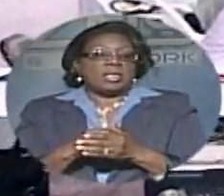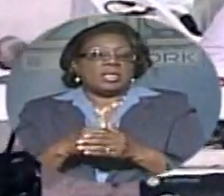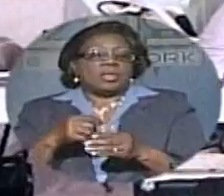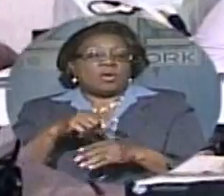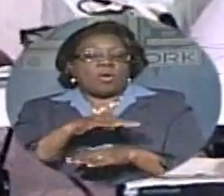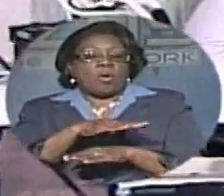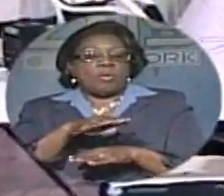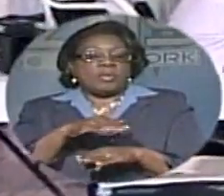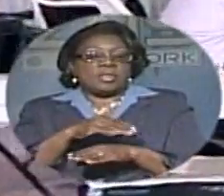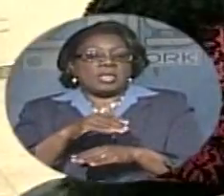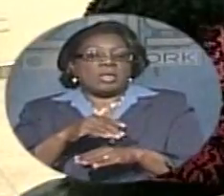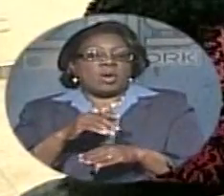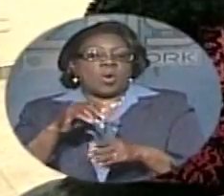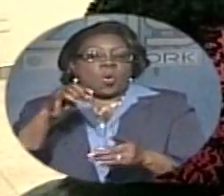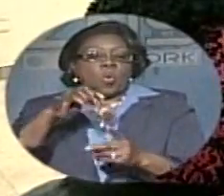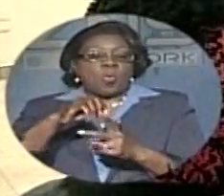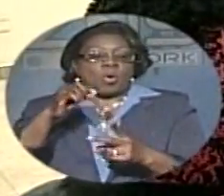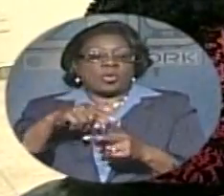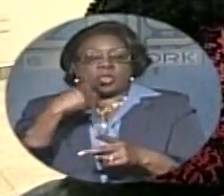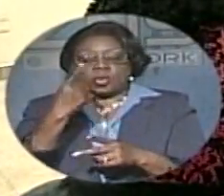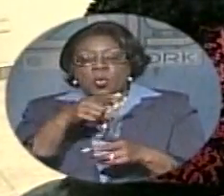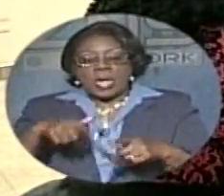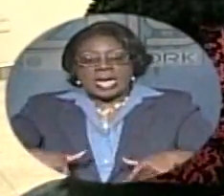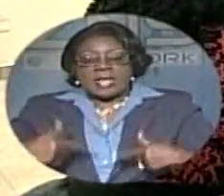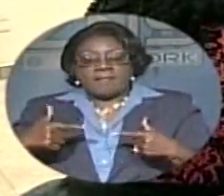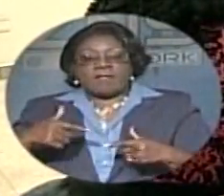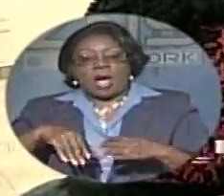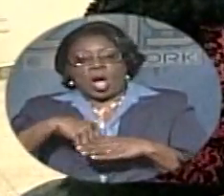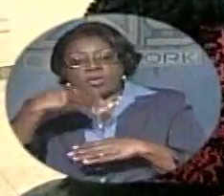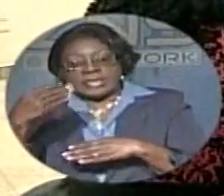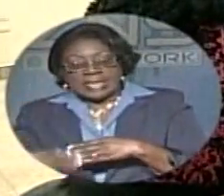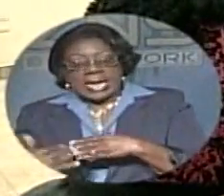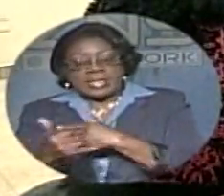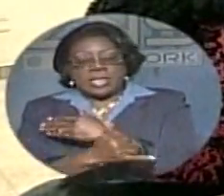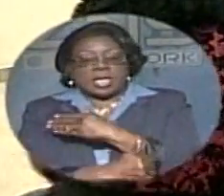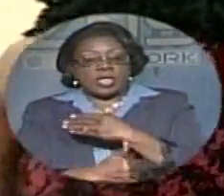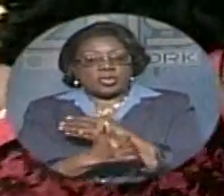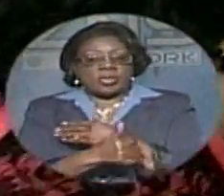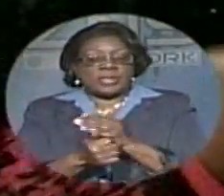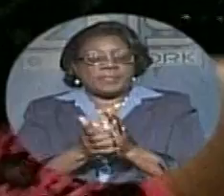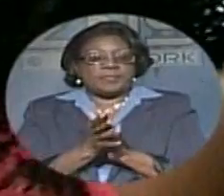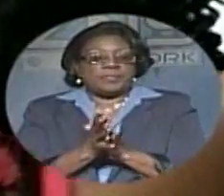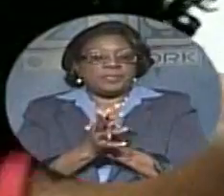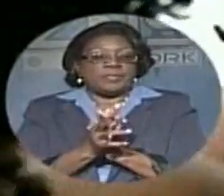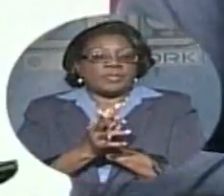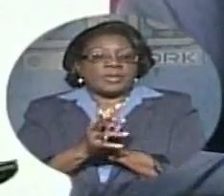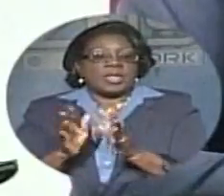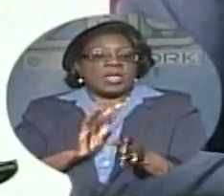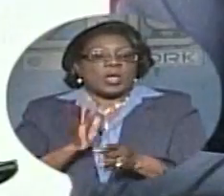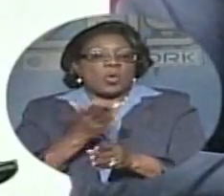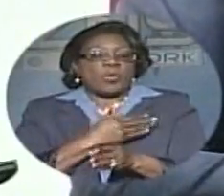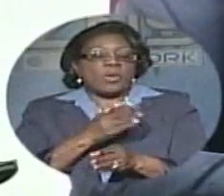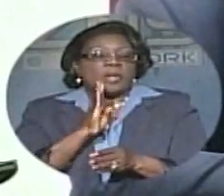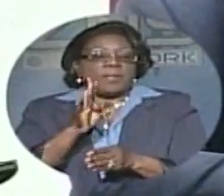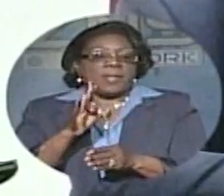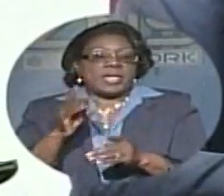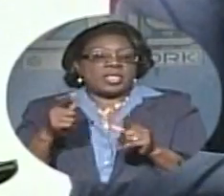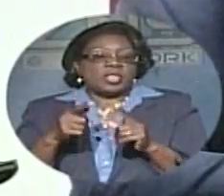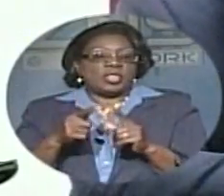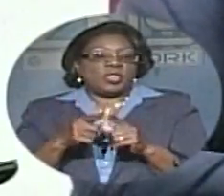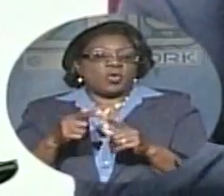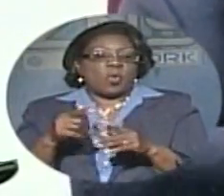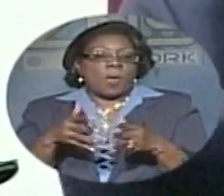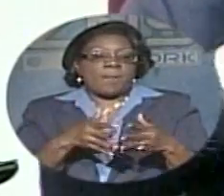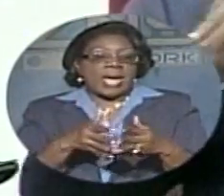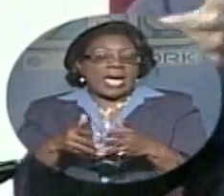and others abroad registered during the holidays. Well, here's what the Prime Minister said about the matter on Wednesday. We would have been to